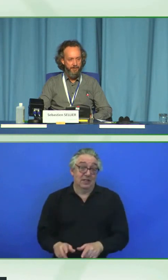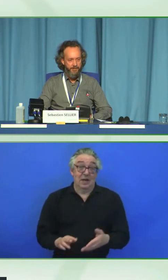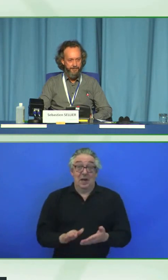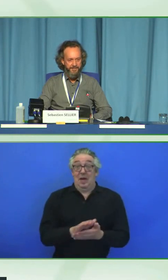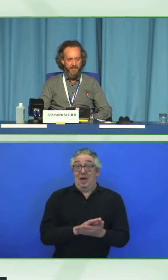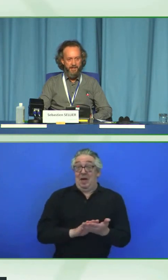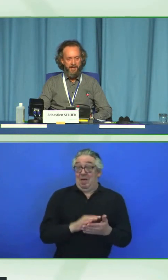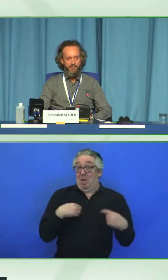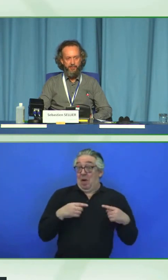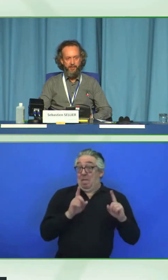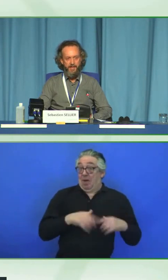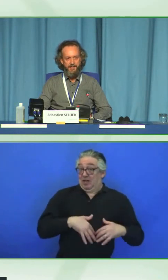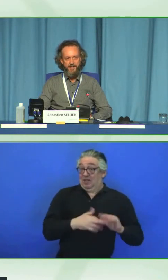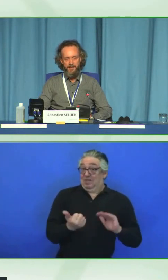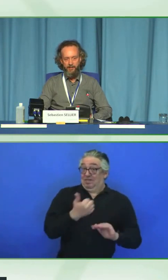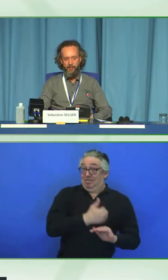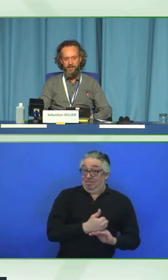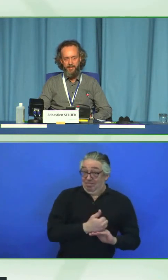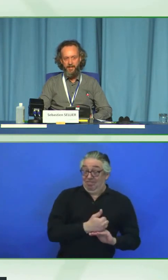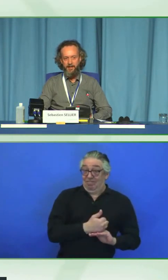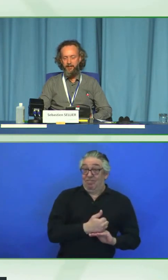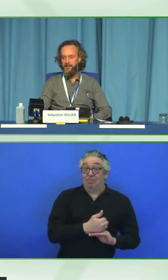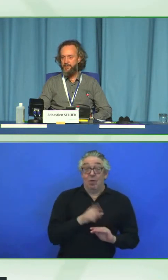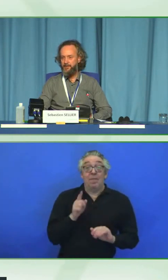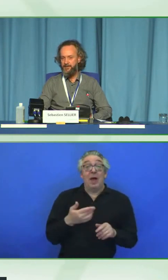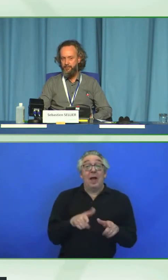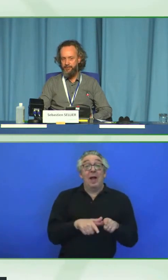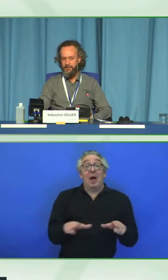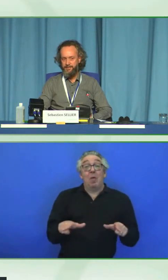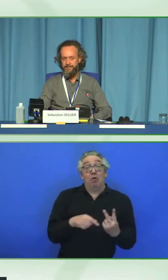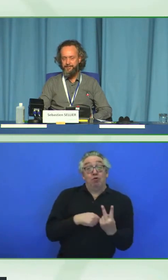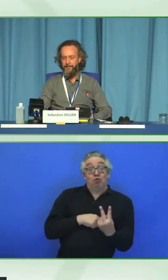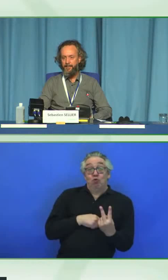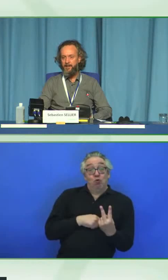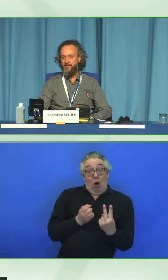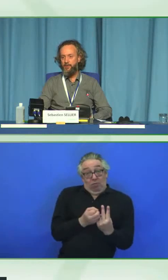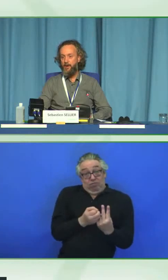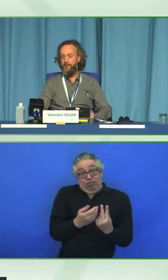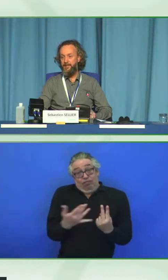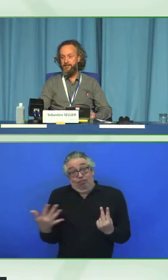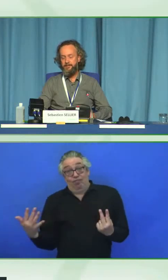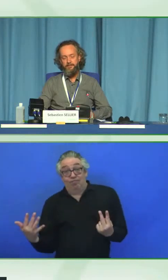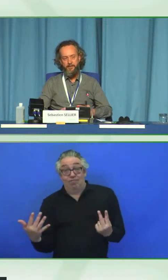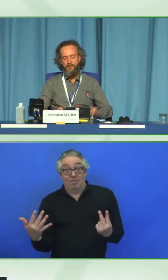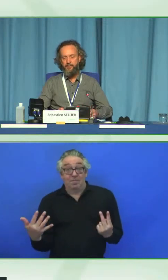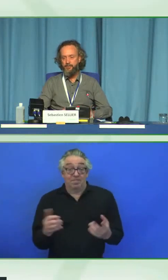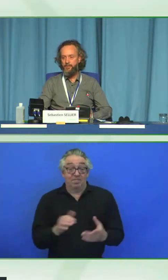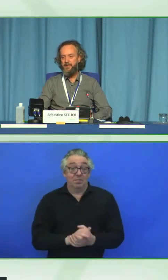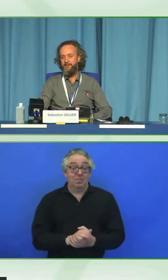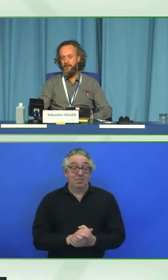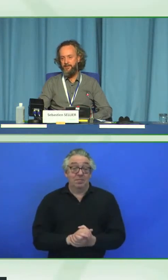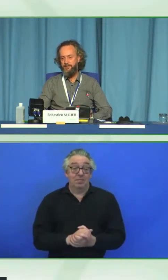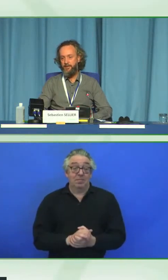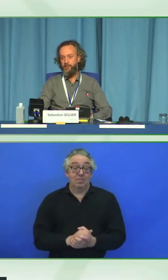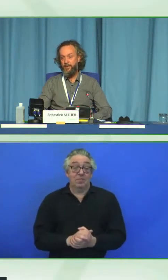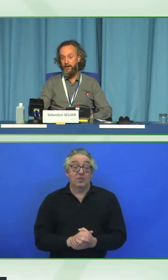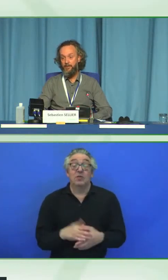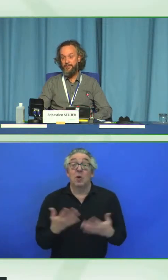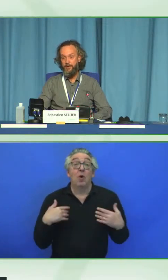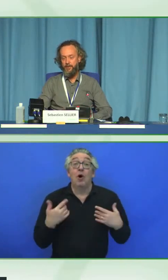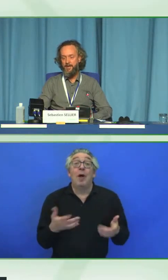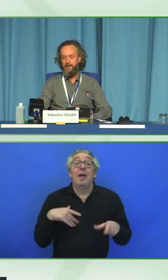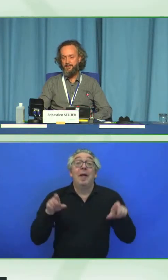multilingual version, and to create sign language and engage contributors. So our needs, of course, we need funds, but